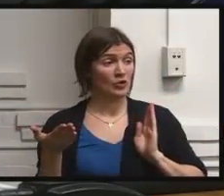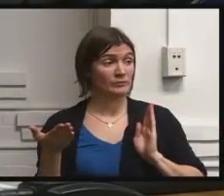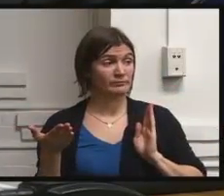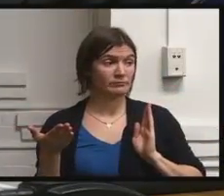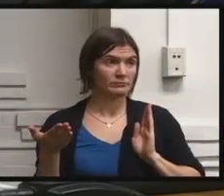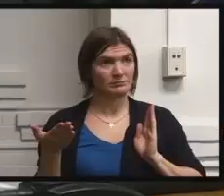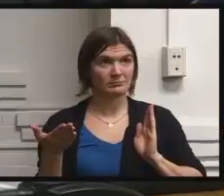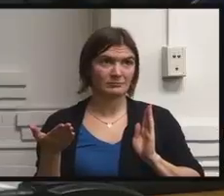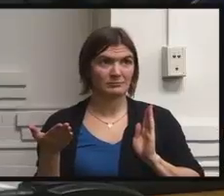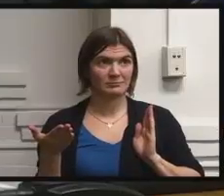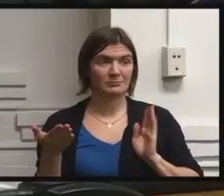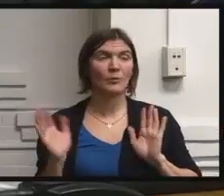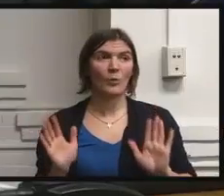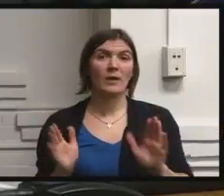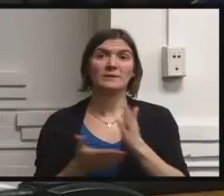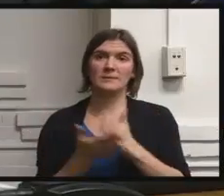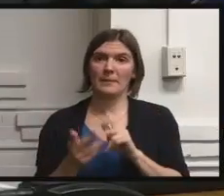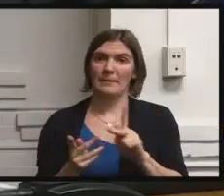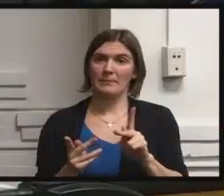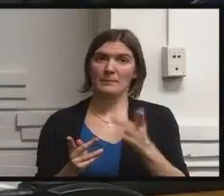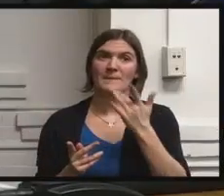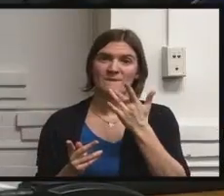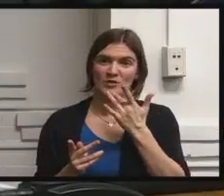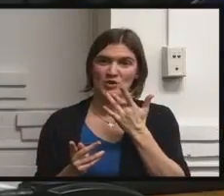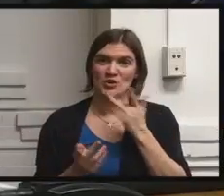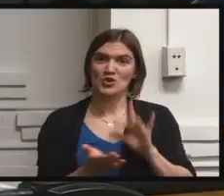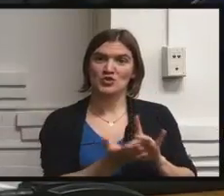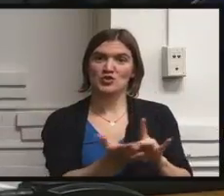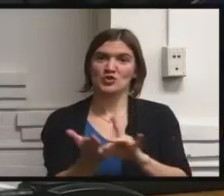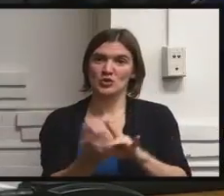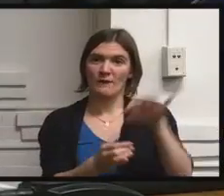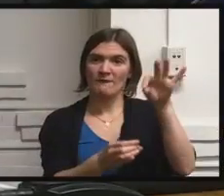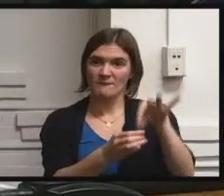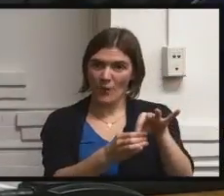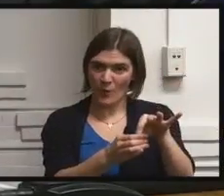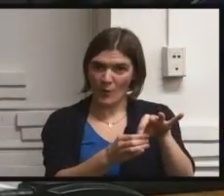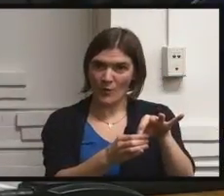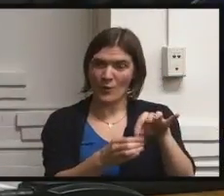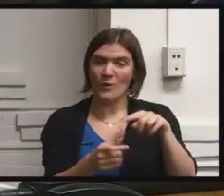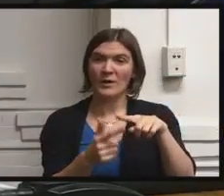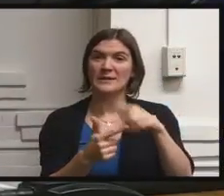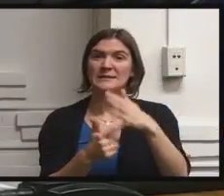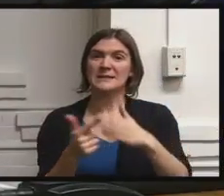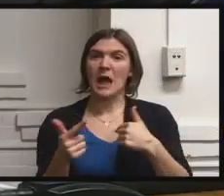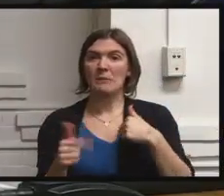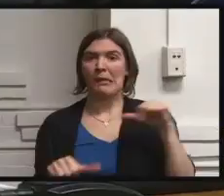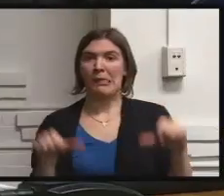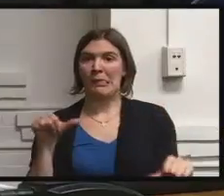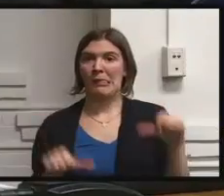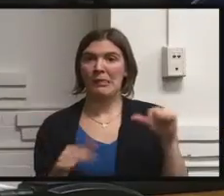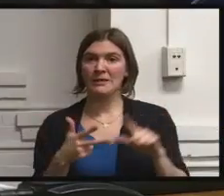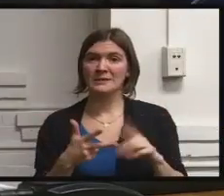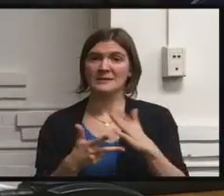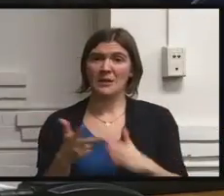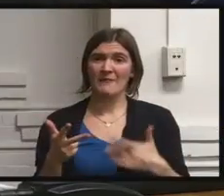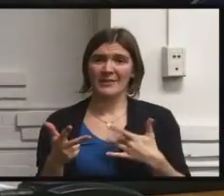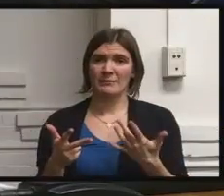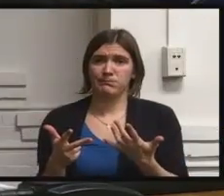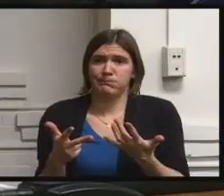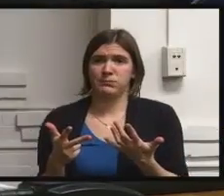at least some people wanting that, some people on the fence about that, and some people not believing that it's